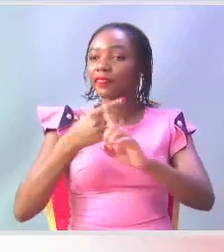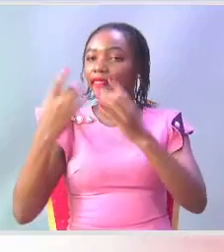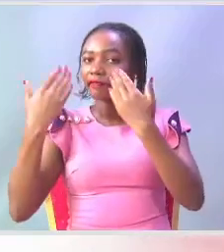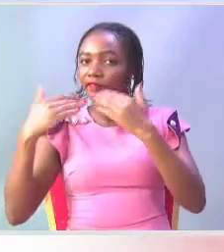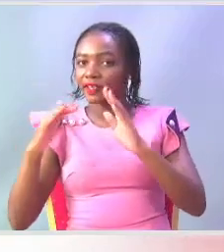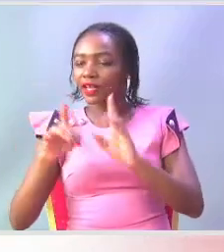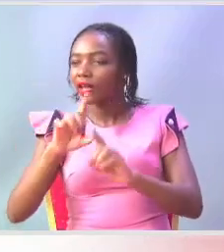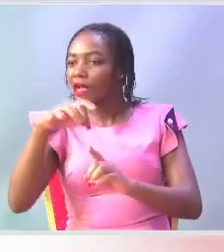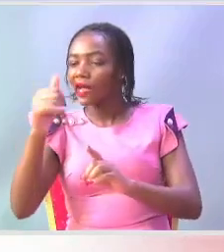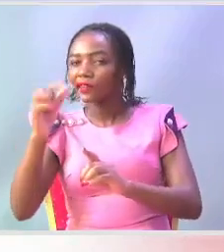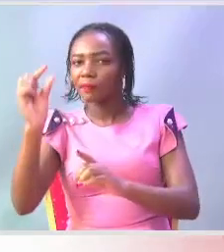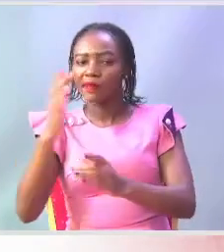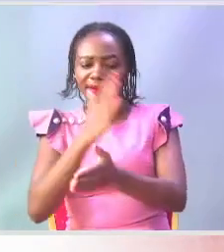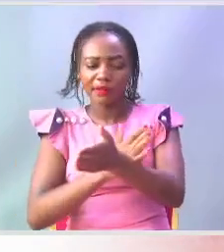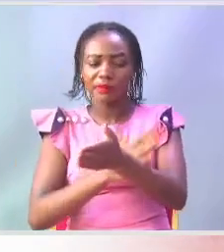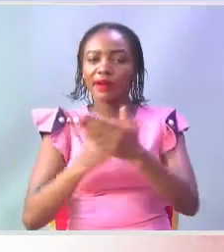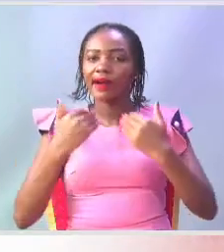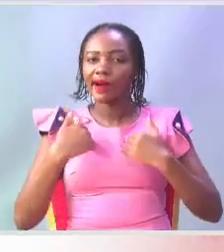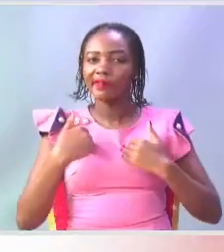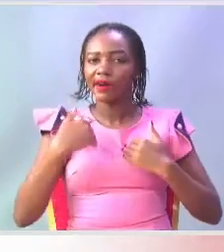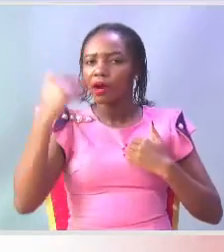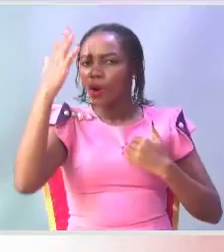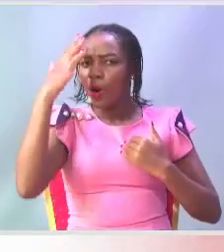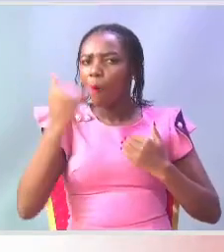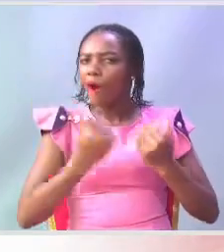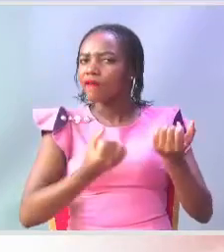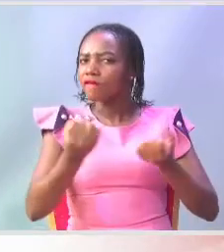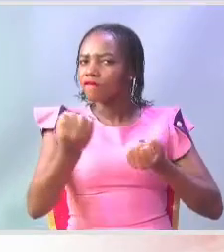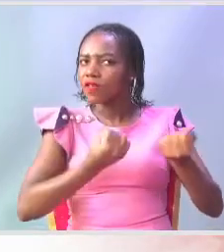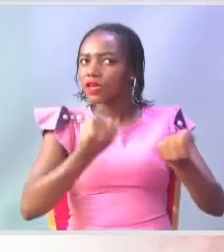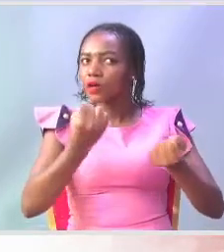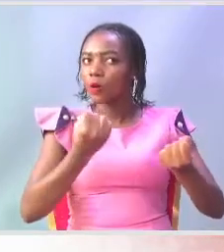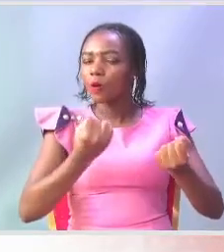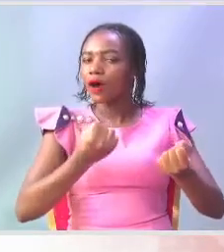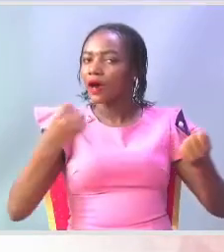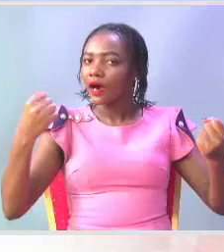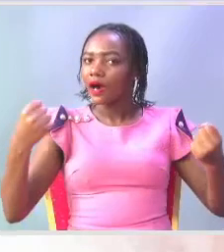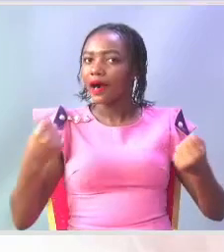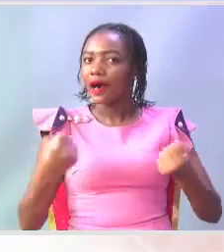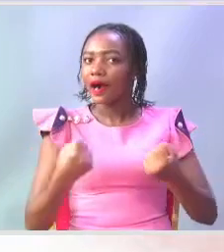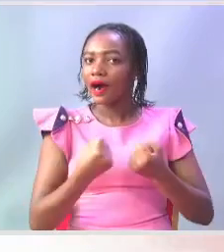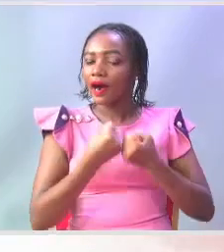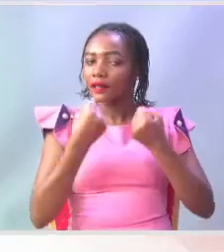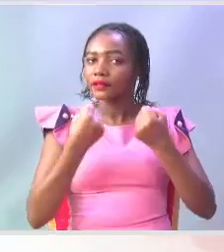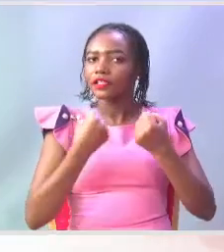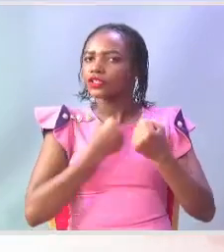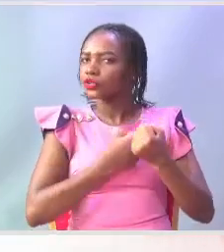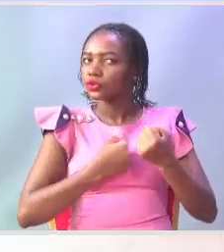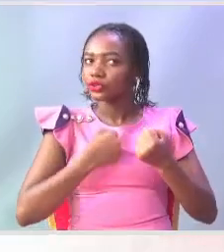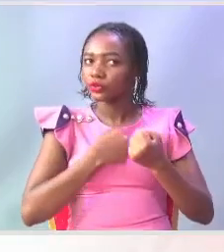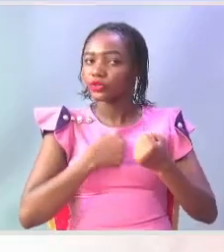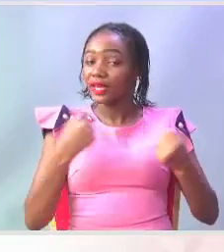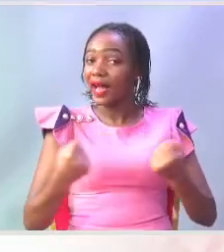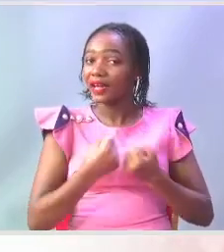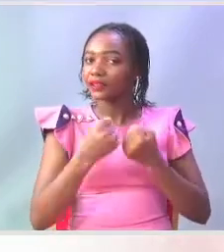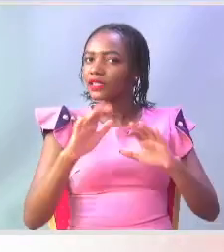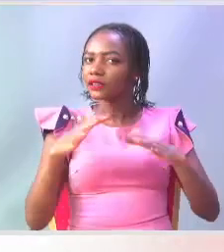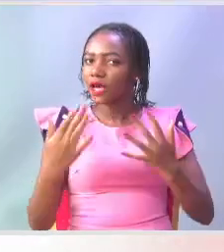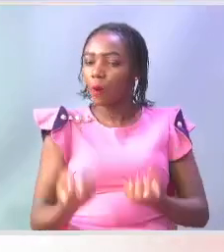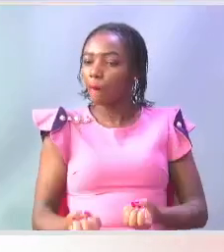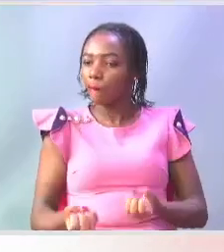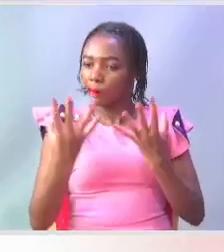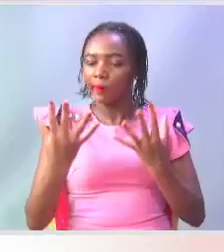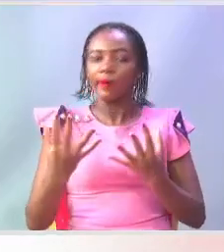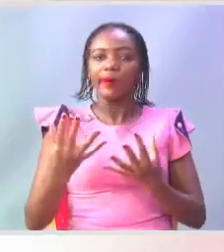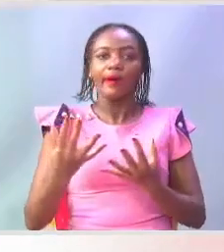another person was seriously injured after a vehicle they were traveling in ran over an improvised explosive device in Garissa County. The